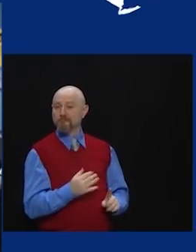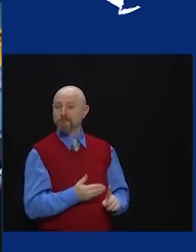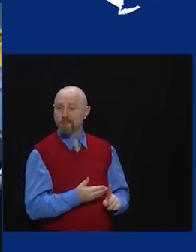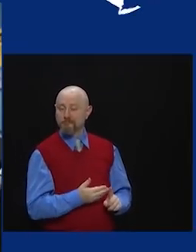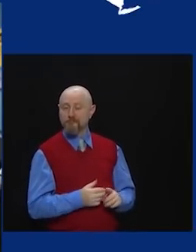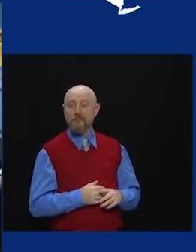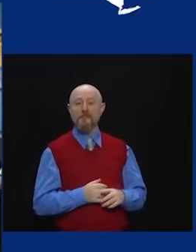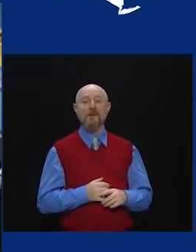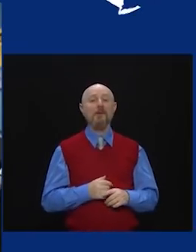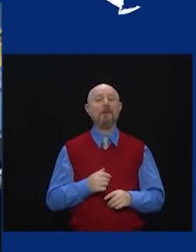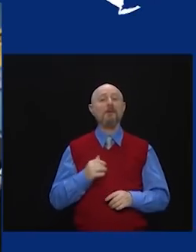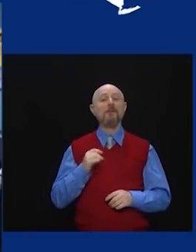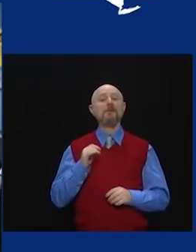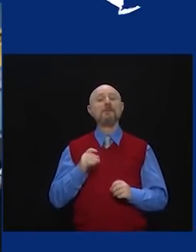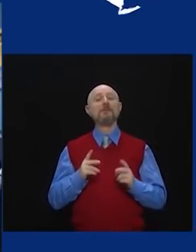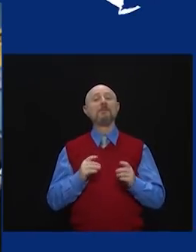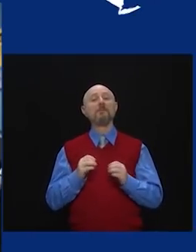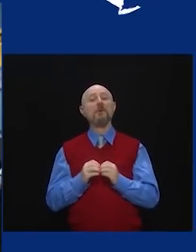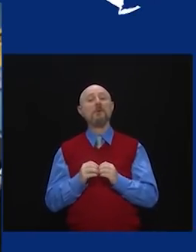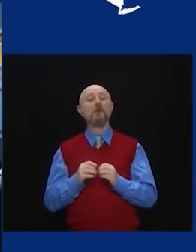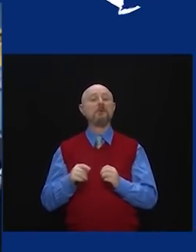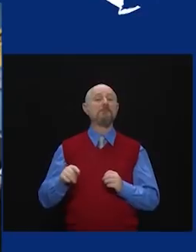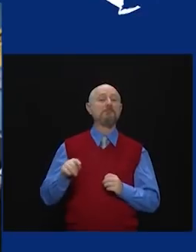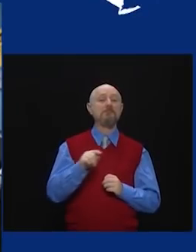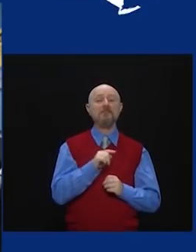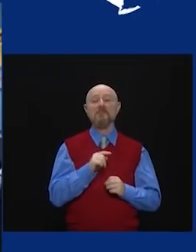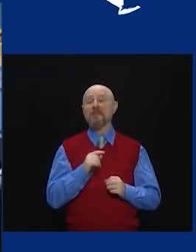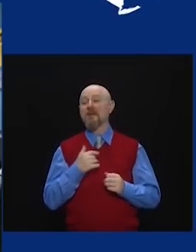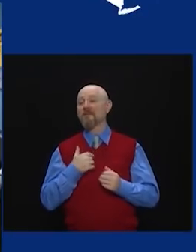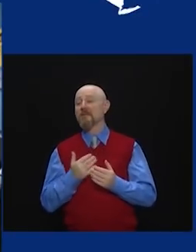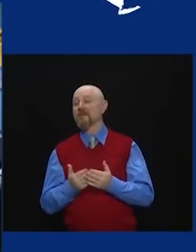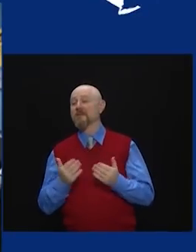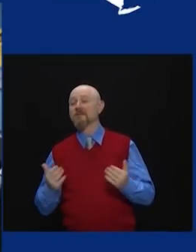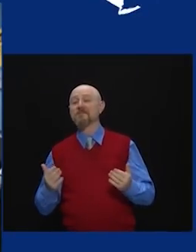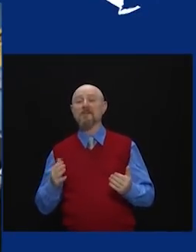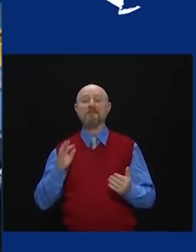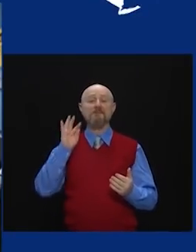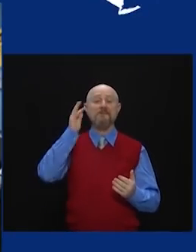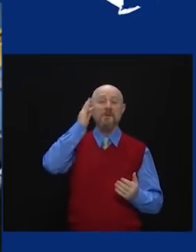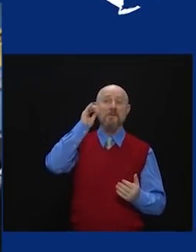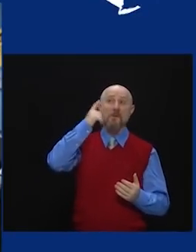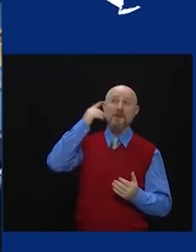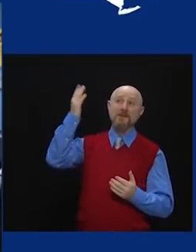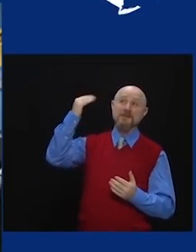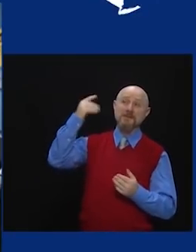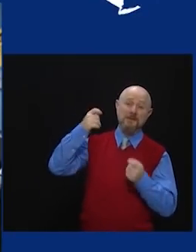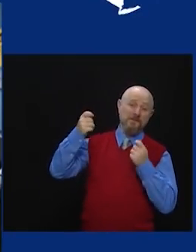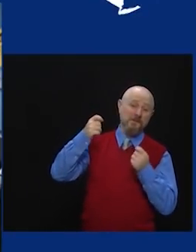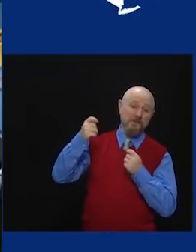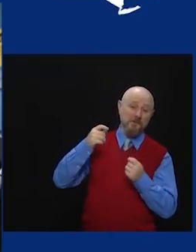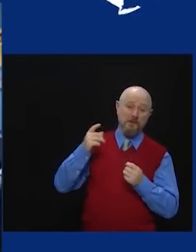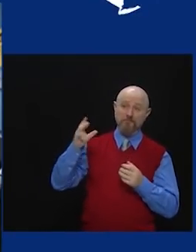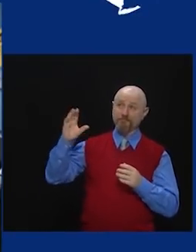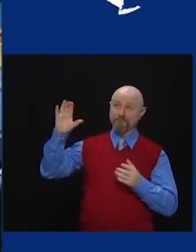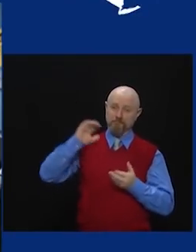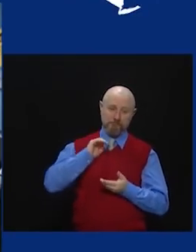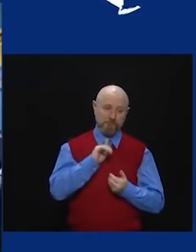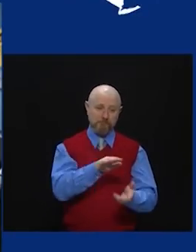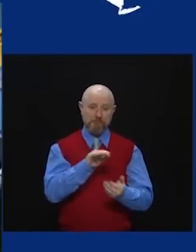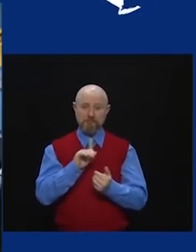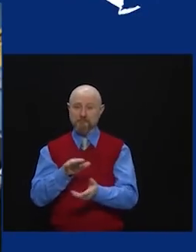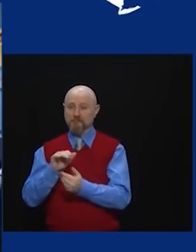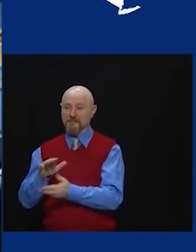supply is dispensed by the federal government, and we've gotten our allocation of Paxlovid. We